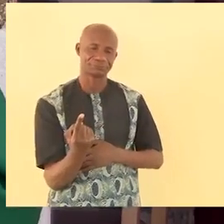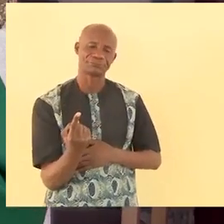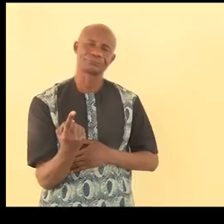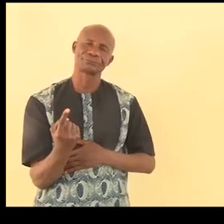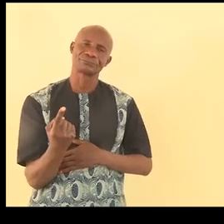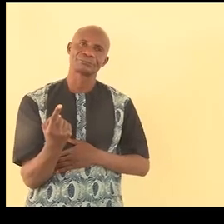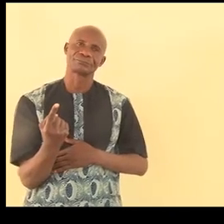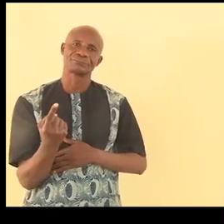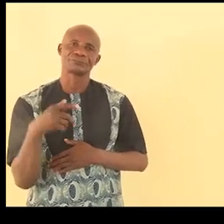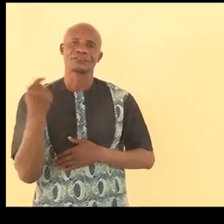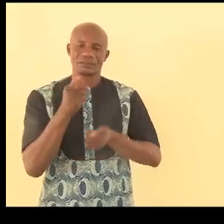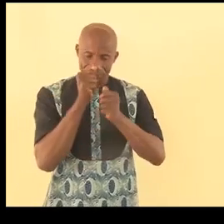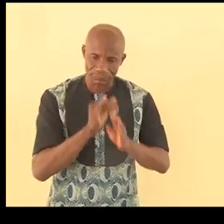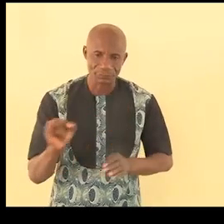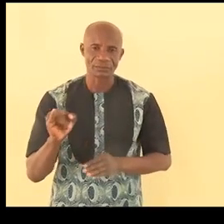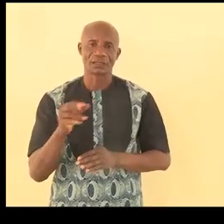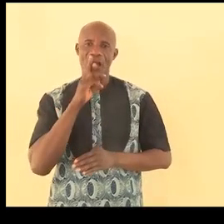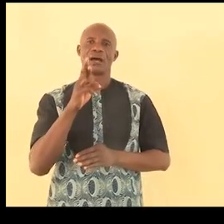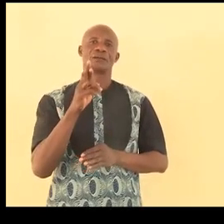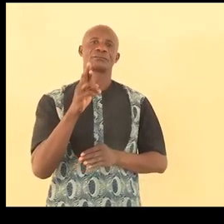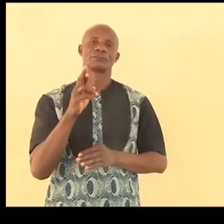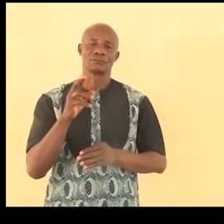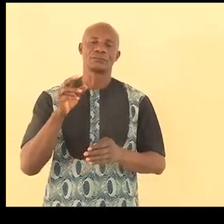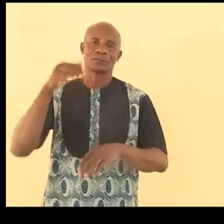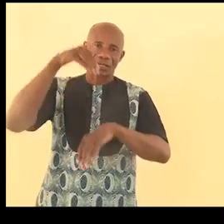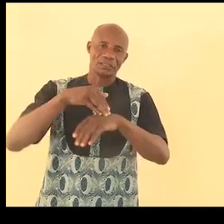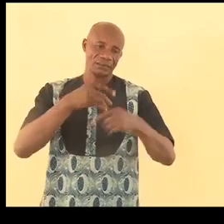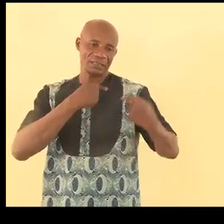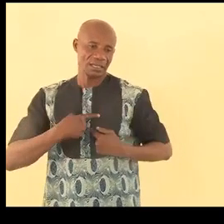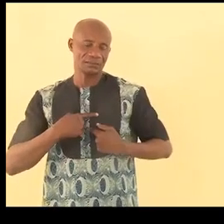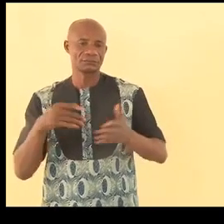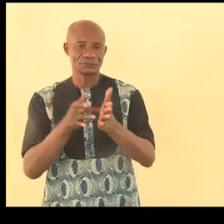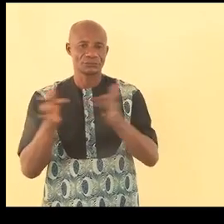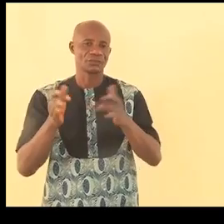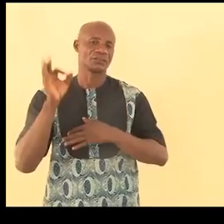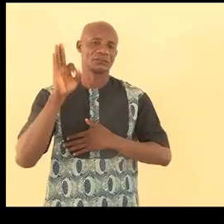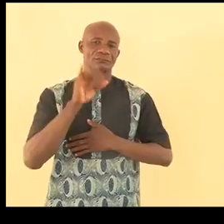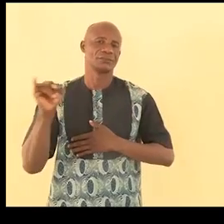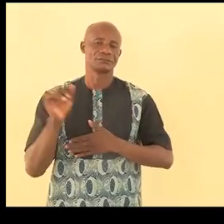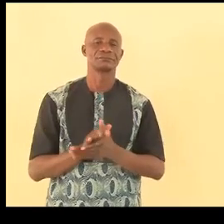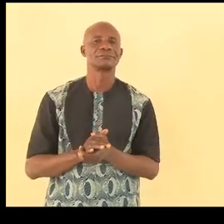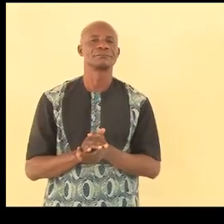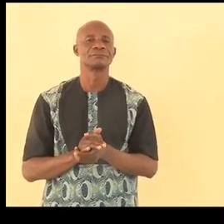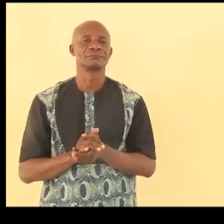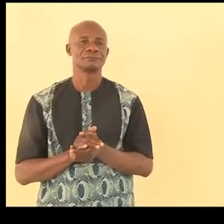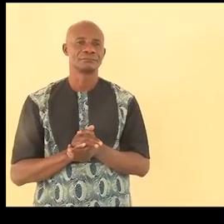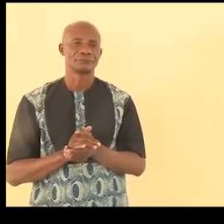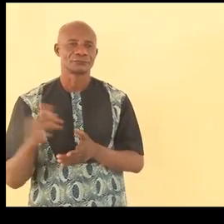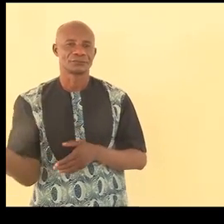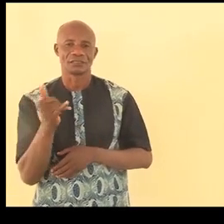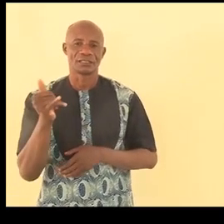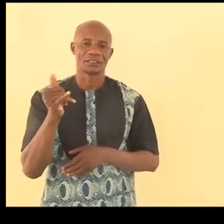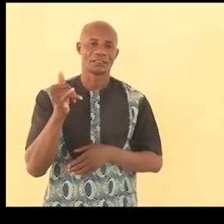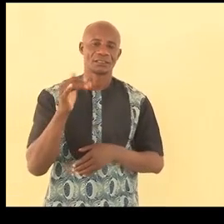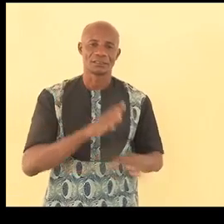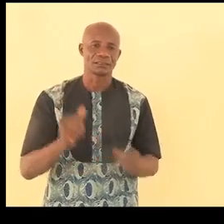says, the Beatitudes are at the heart of Jesus' preaching. They take